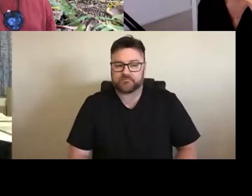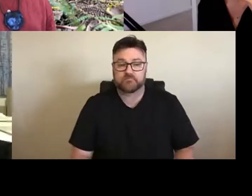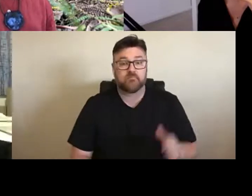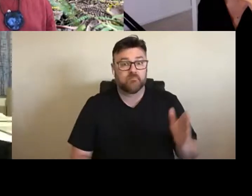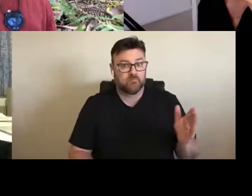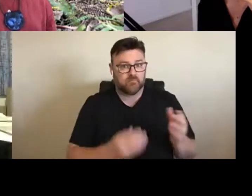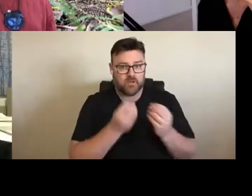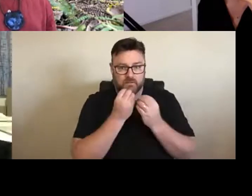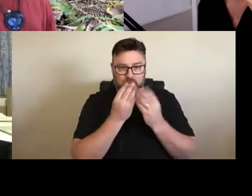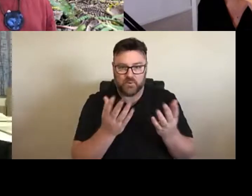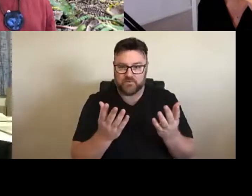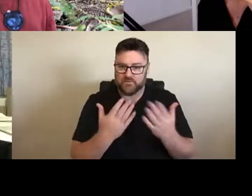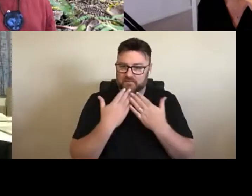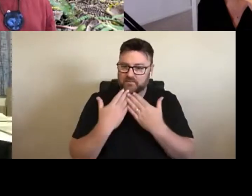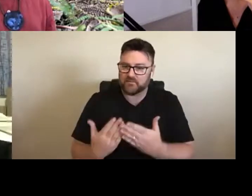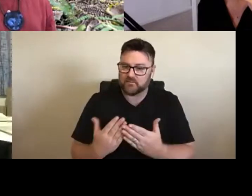wisdom, Bronwyn.